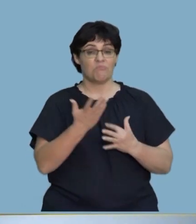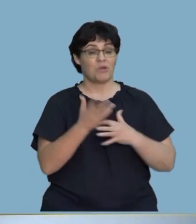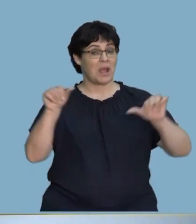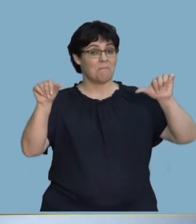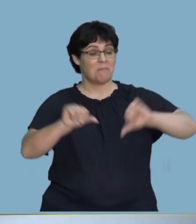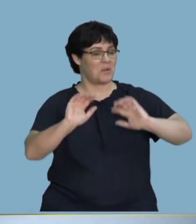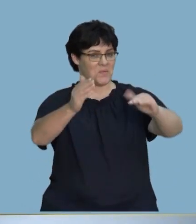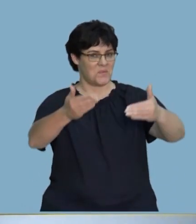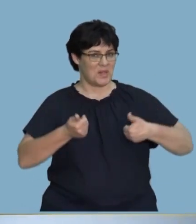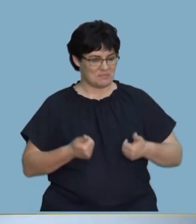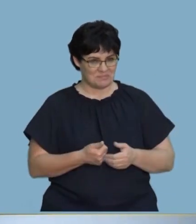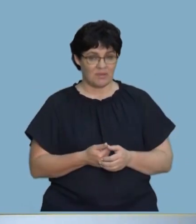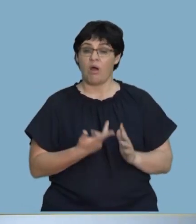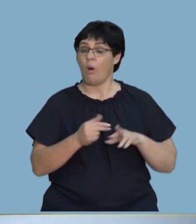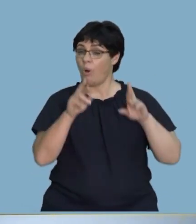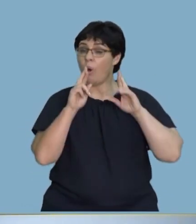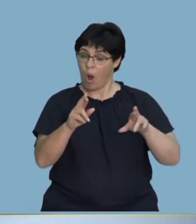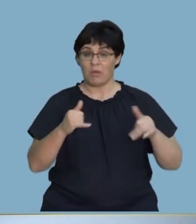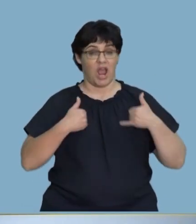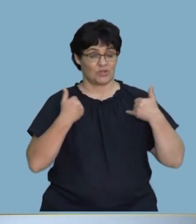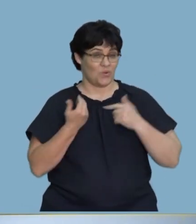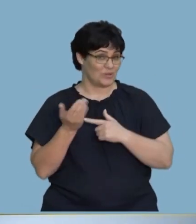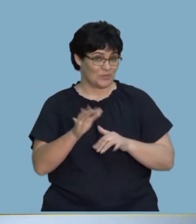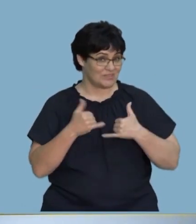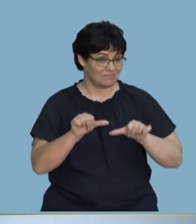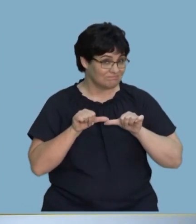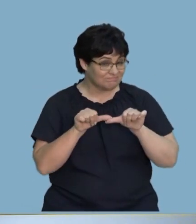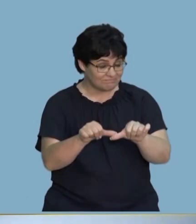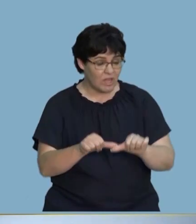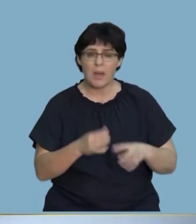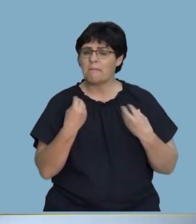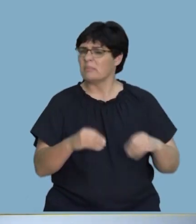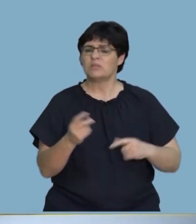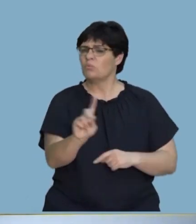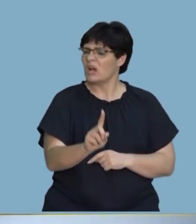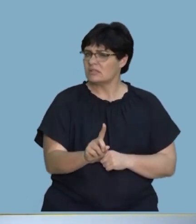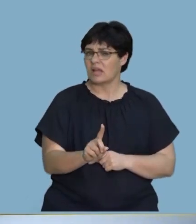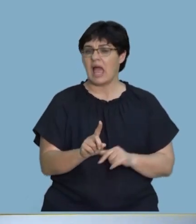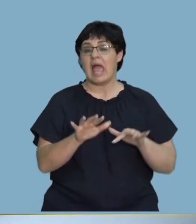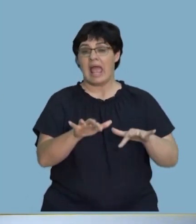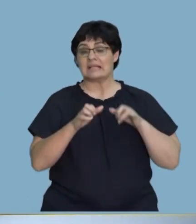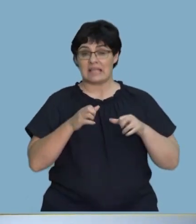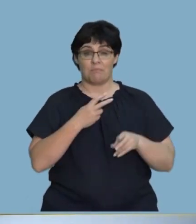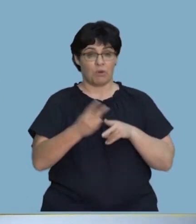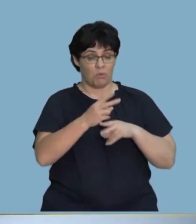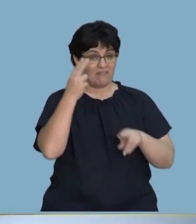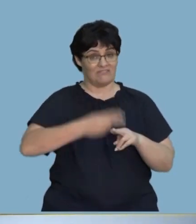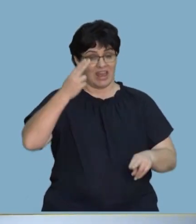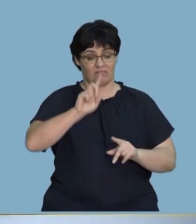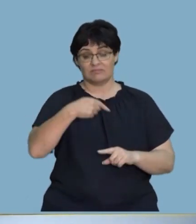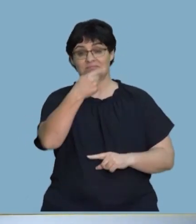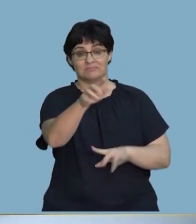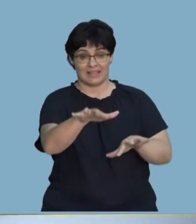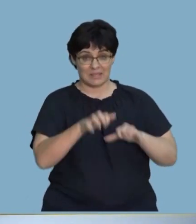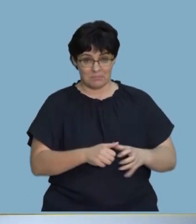Welcome back from the break, Matrix. I hope you guys are still enjoying the show. We are still busy with your final exam prep to help you with the upcoming